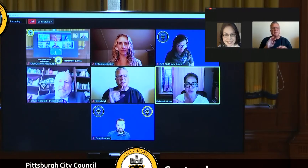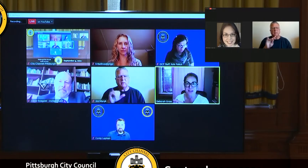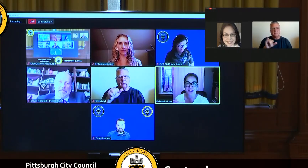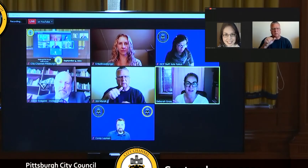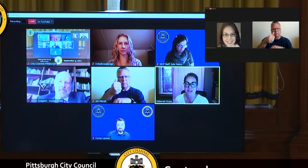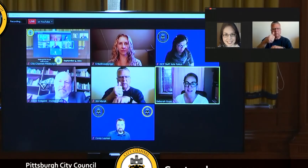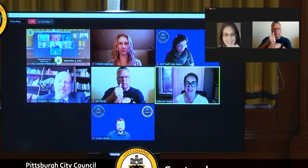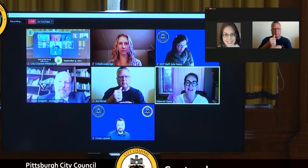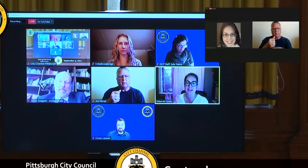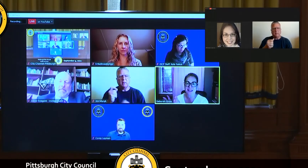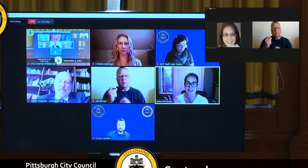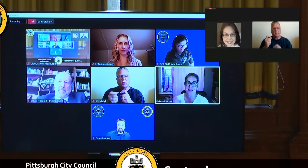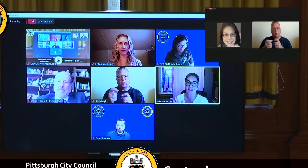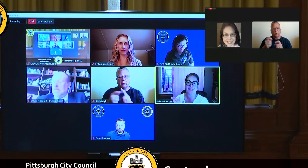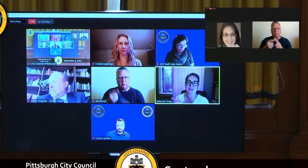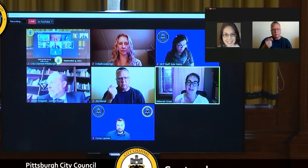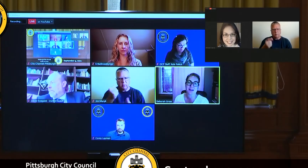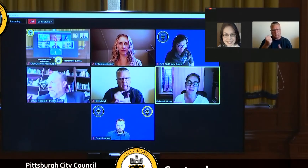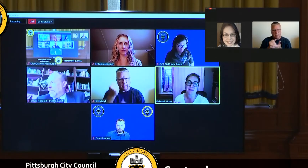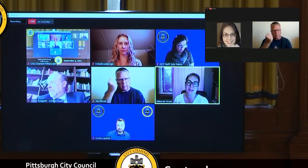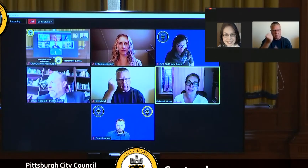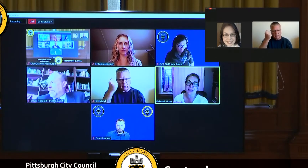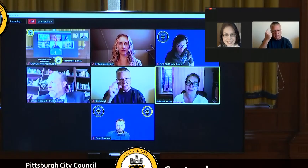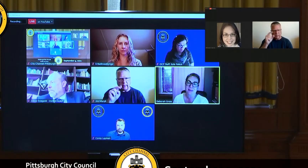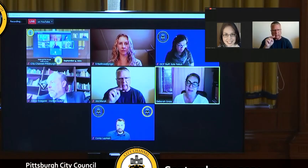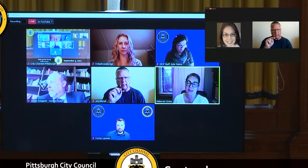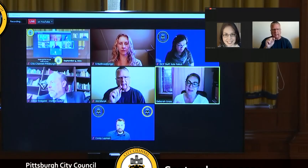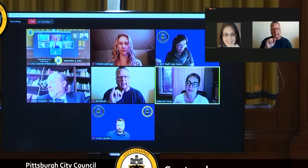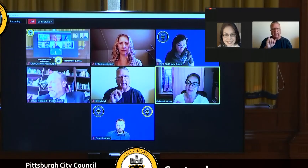to understanding Native